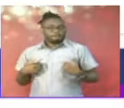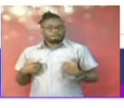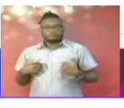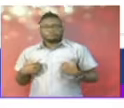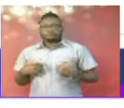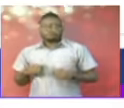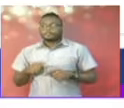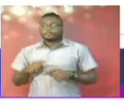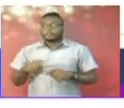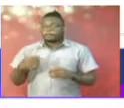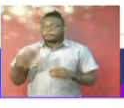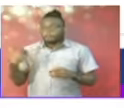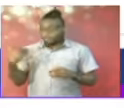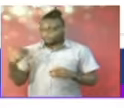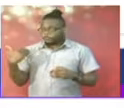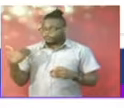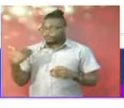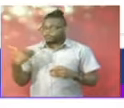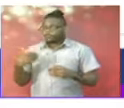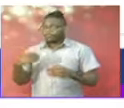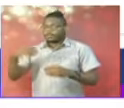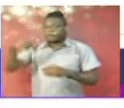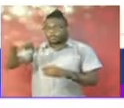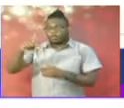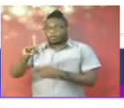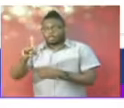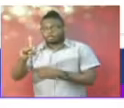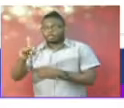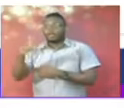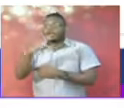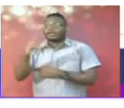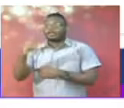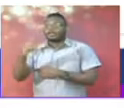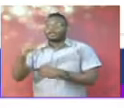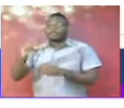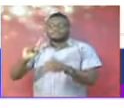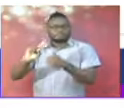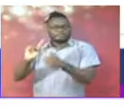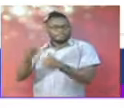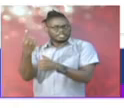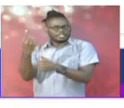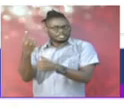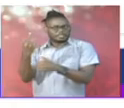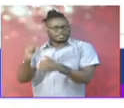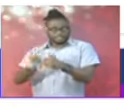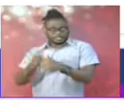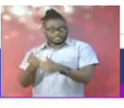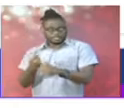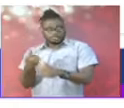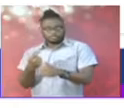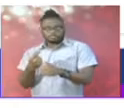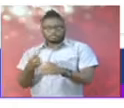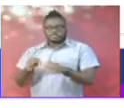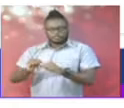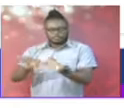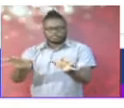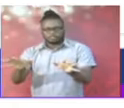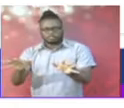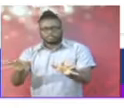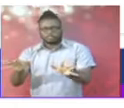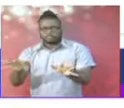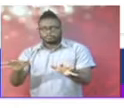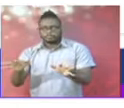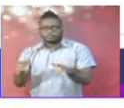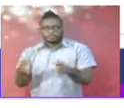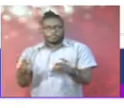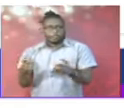if the ministry has in fact been constantly testing for it, what is the prevalence of it in this country? And if